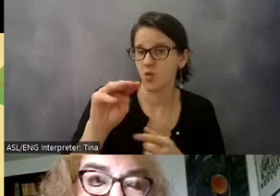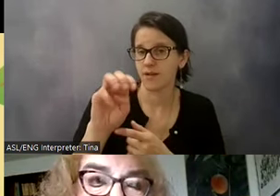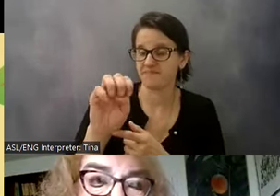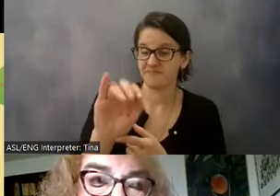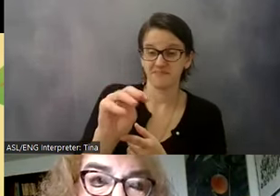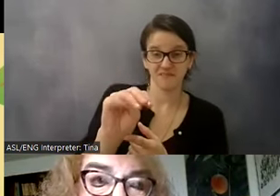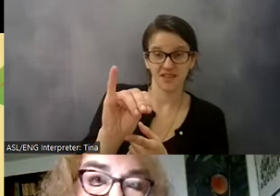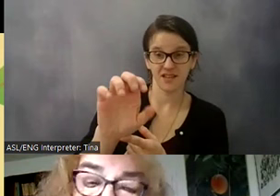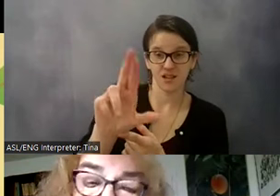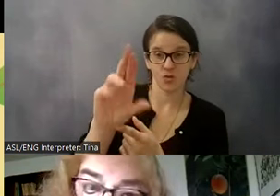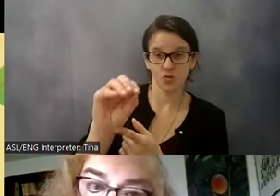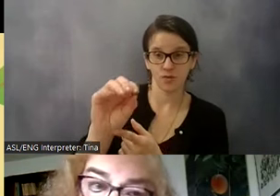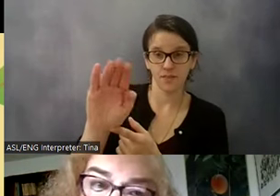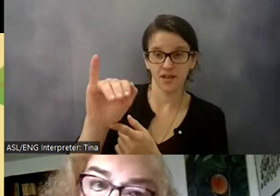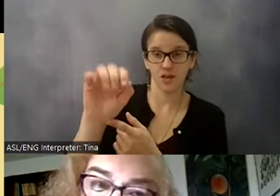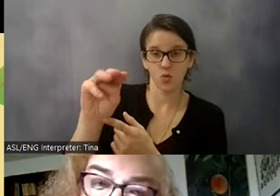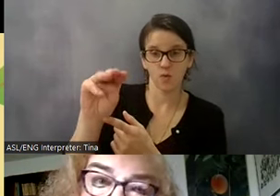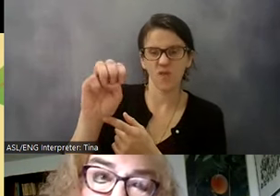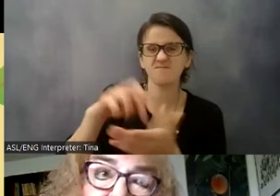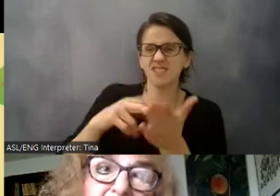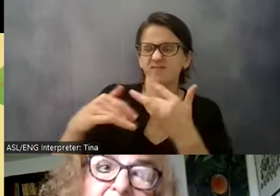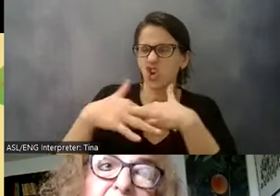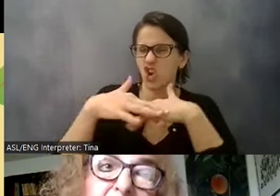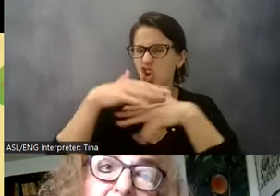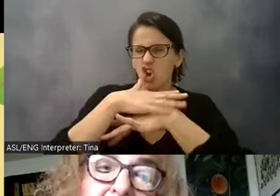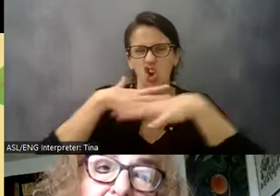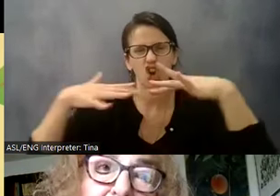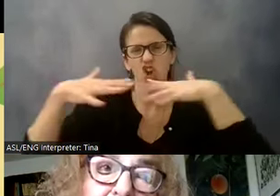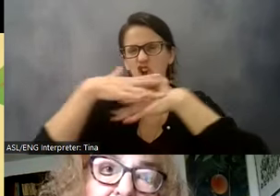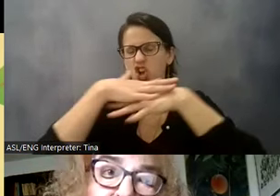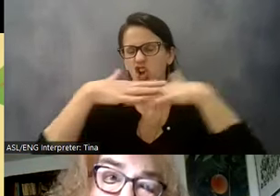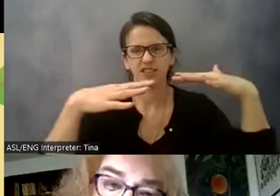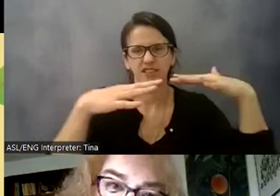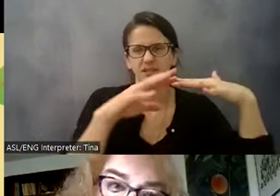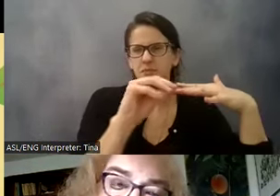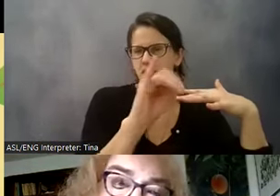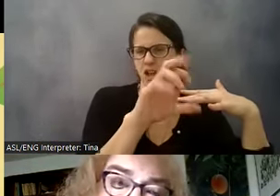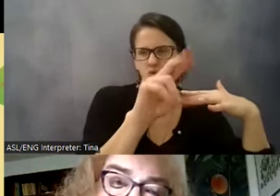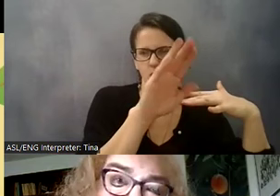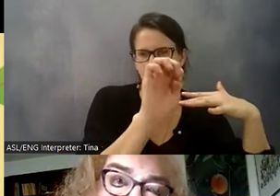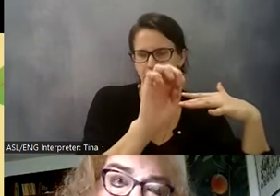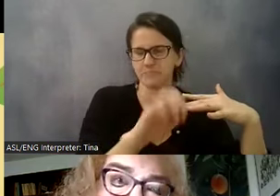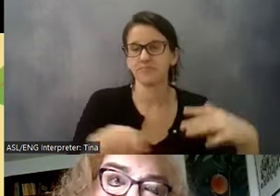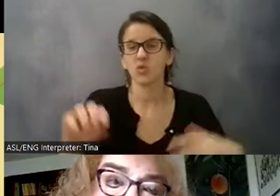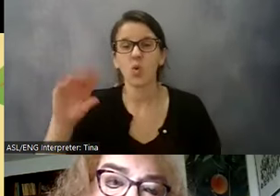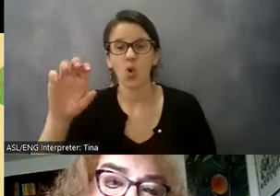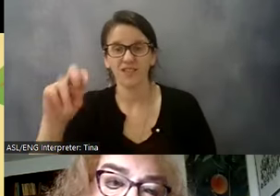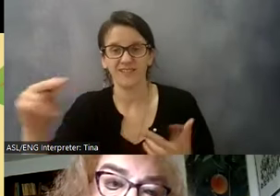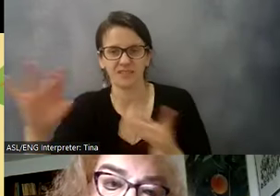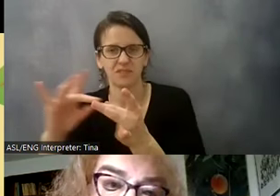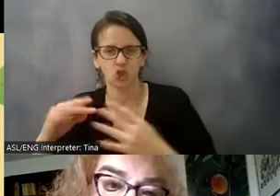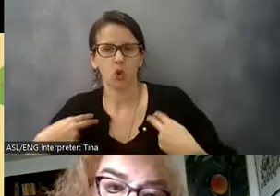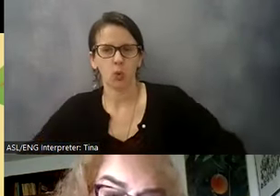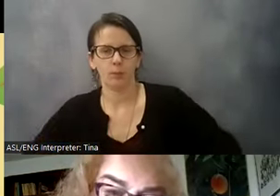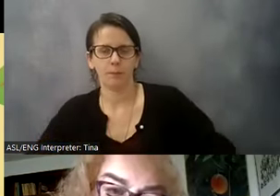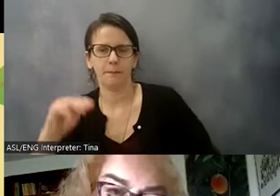diverse microbes. In terms of human health, we talk of the human microbiome that Ocean's referred to,